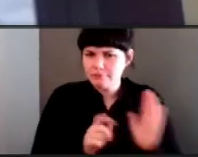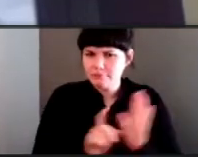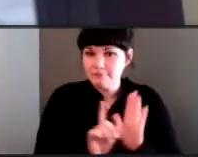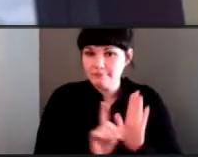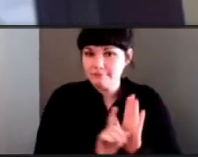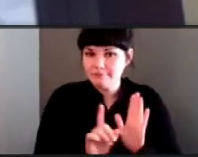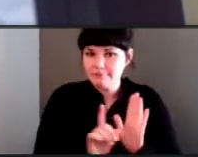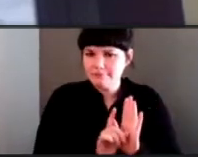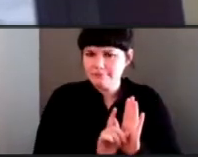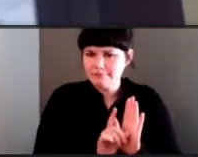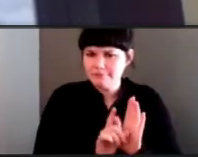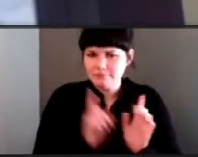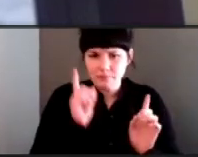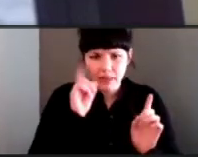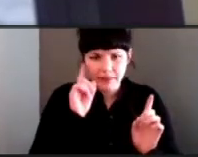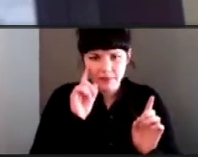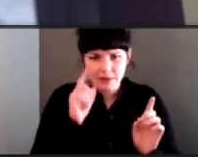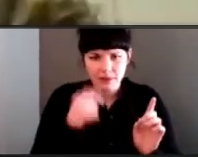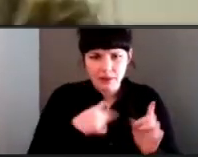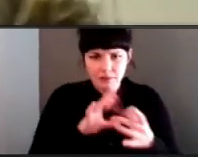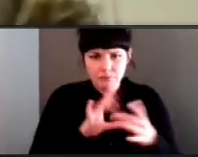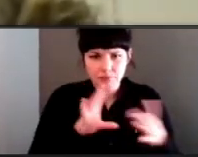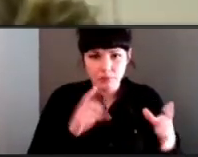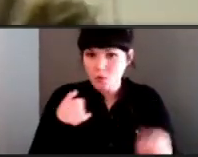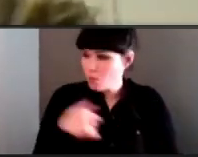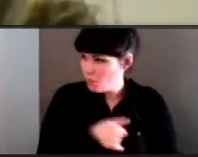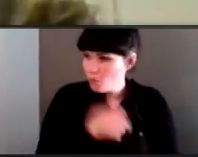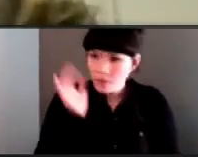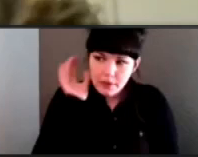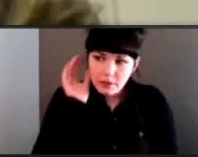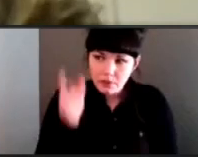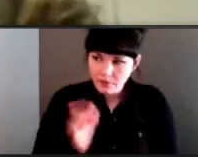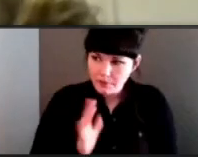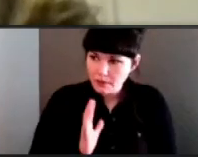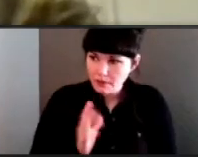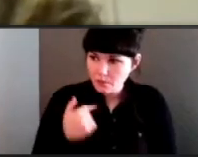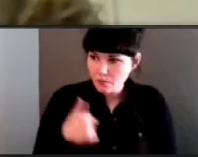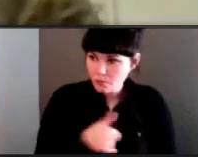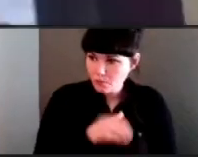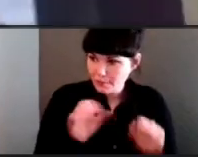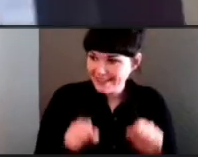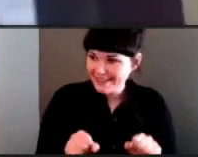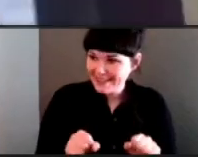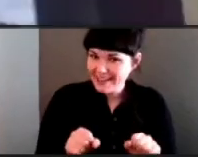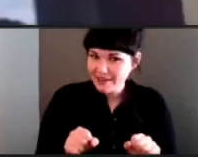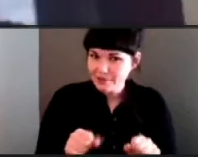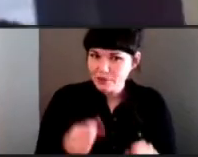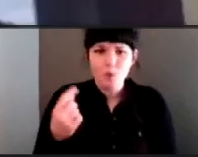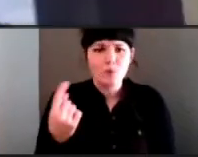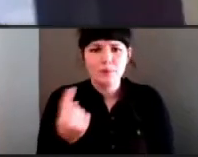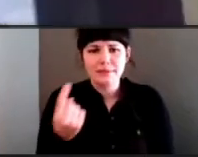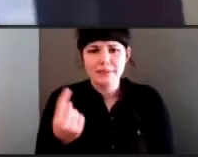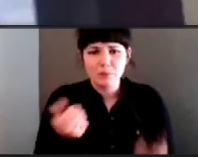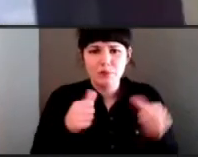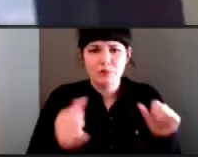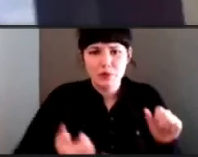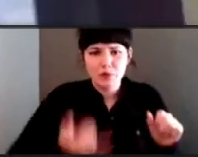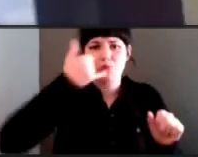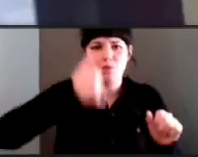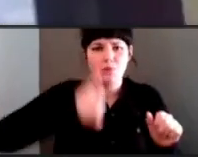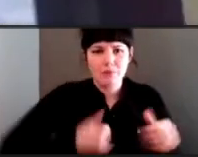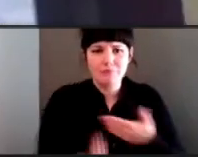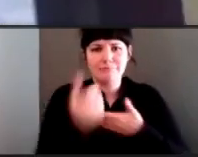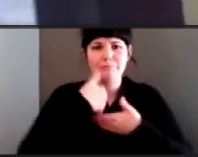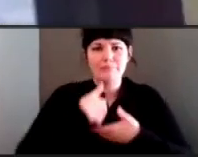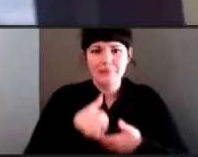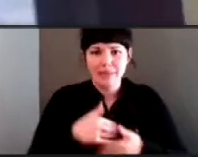I think I lost you guys. No, we can hear you. No, we've got you. Okay, here you go. Somebody was trying to call me on Teams, and I'm like in the middle of a sentence, like, oh